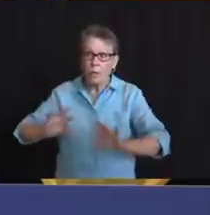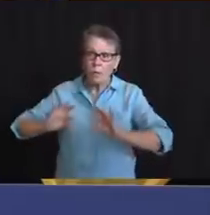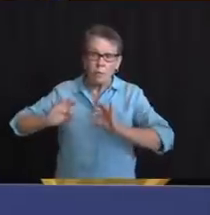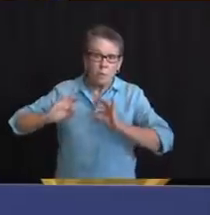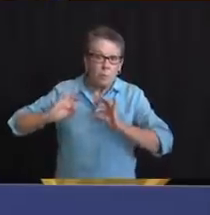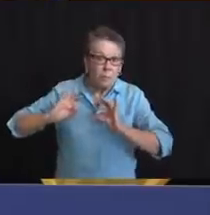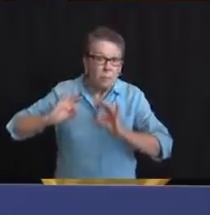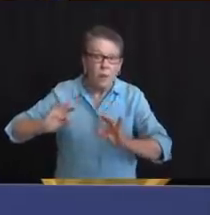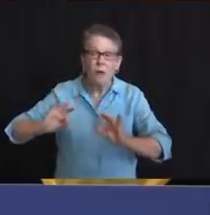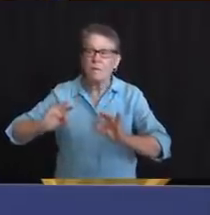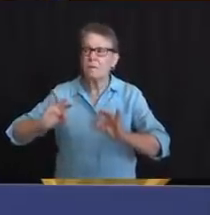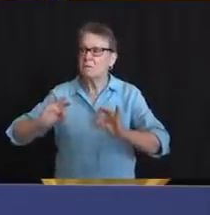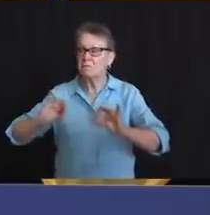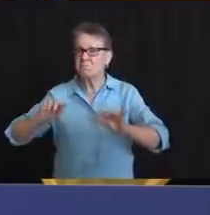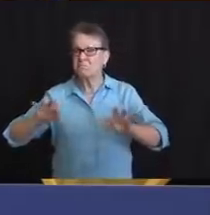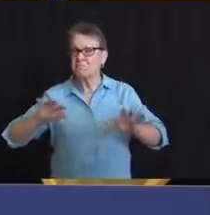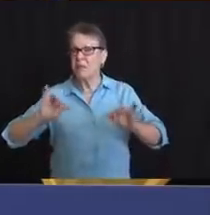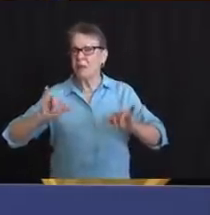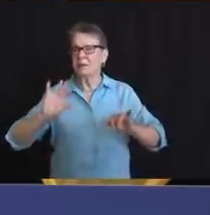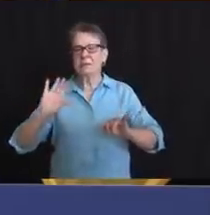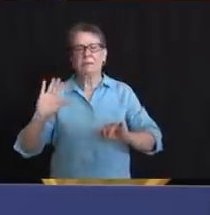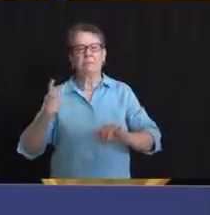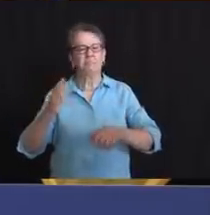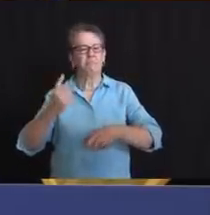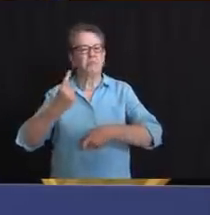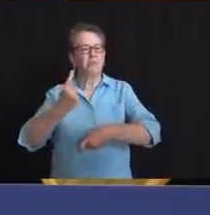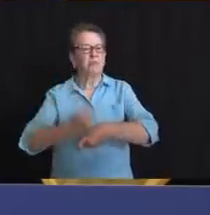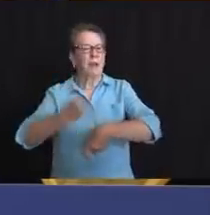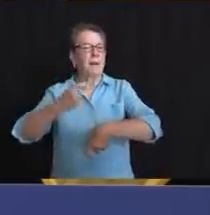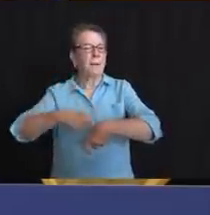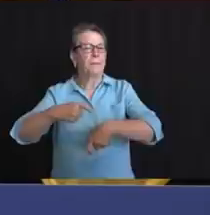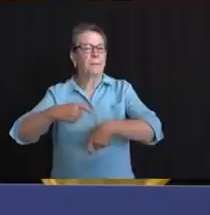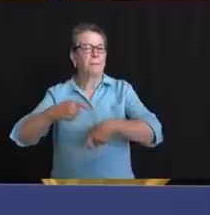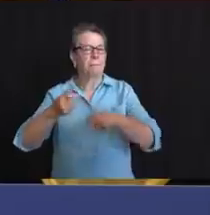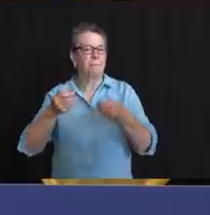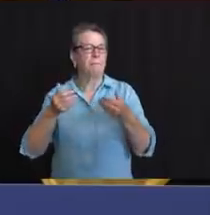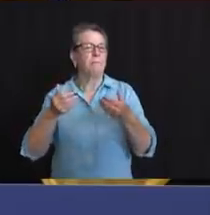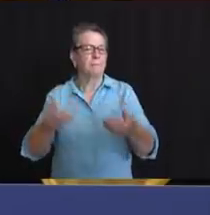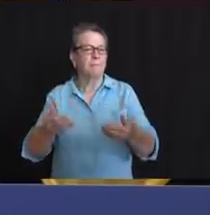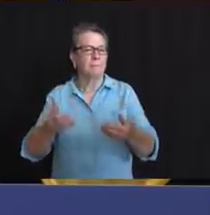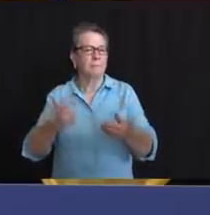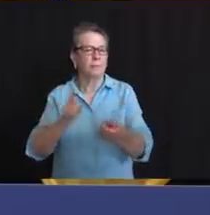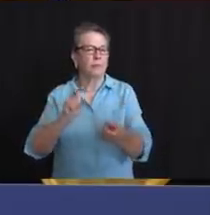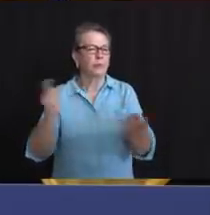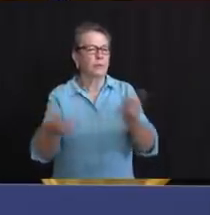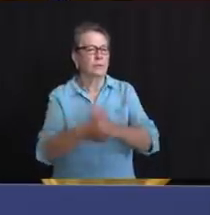the move. Thank you. Sir, give us a sec.